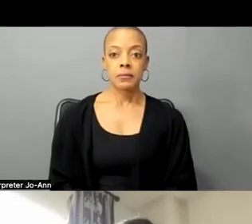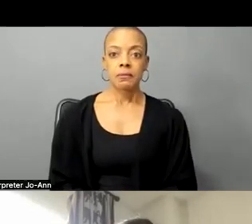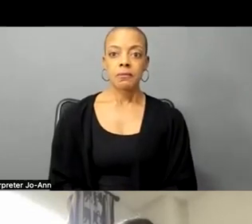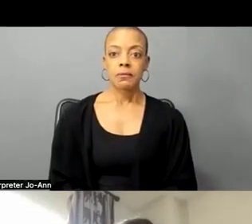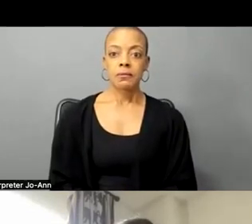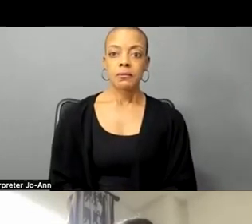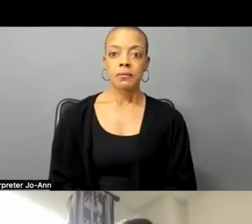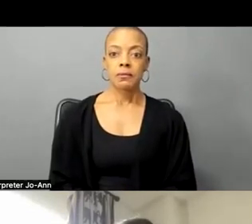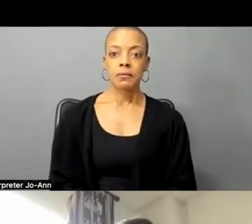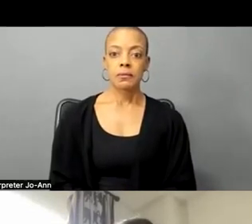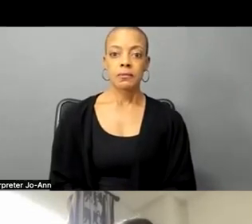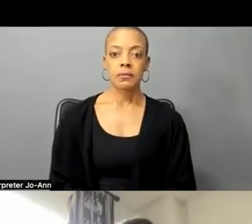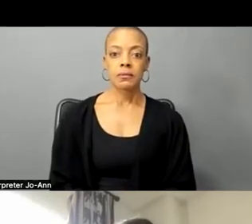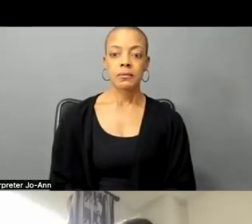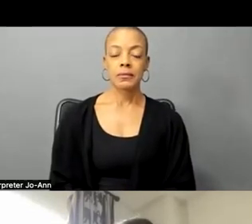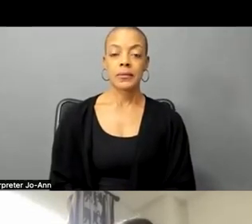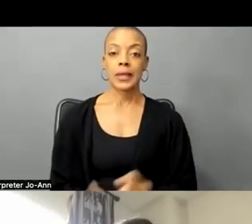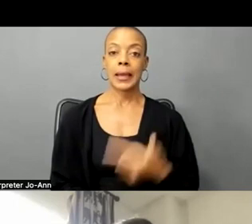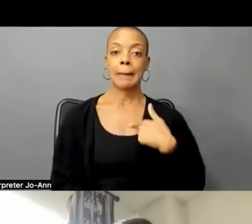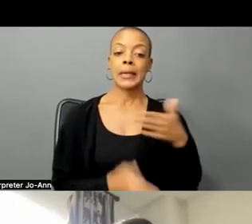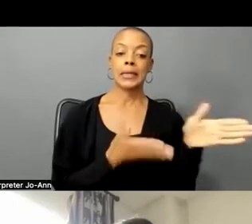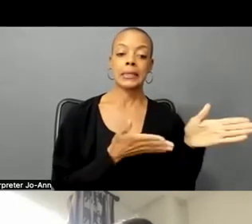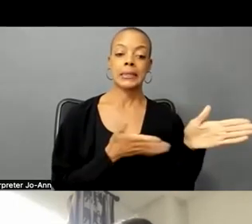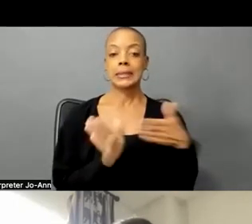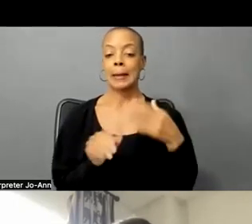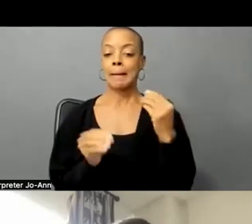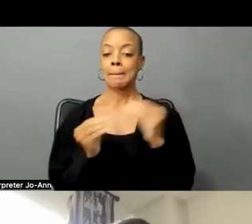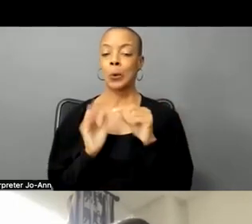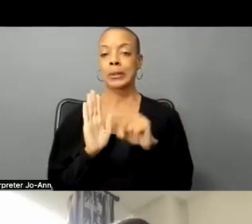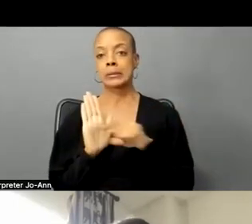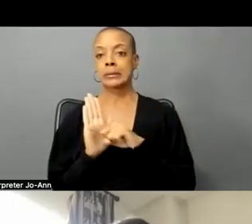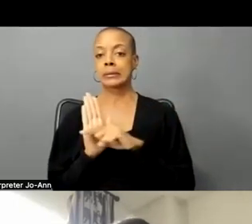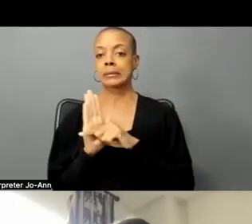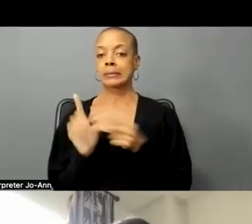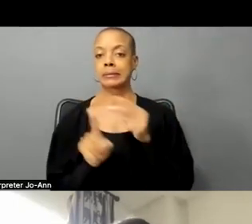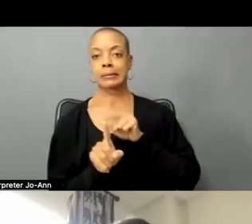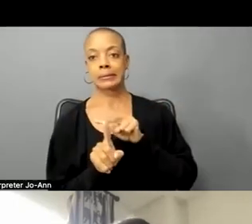So I'm going to take the more pessimist type of view, but like a